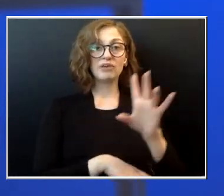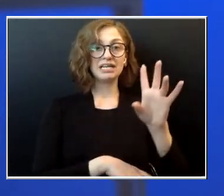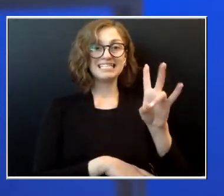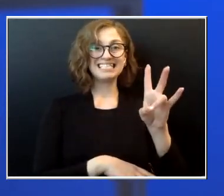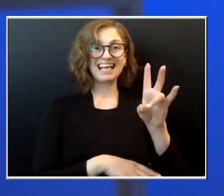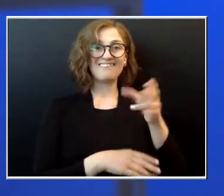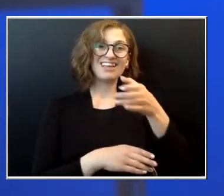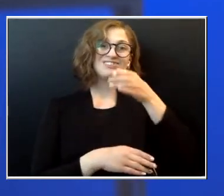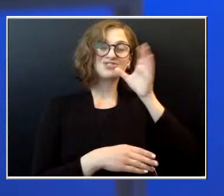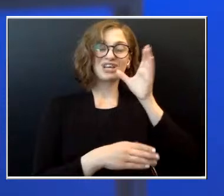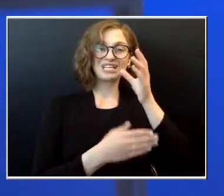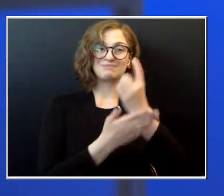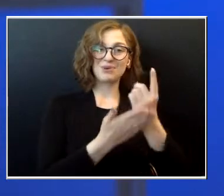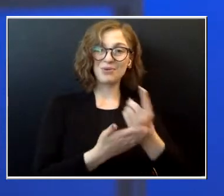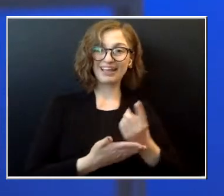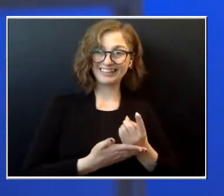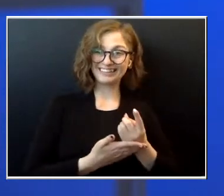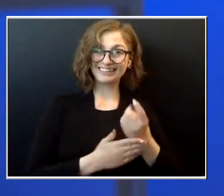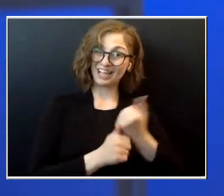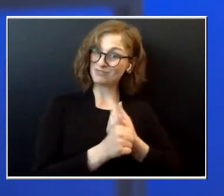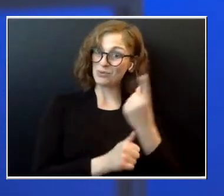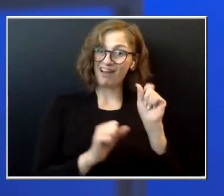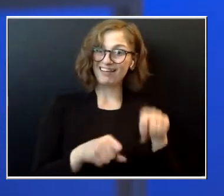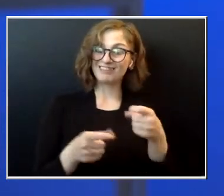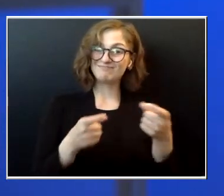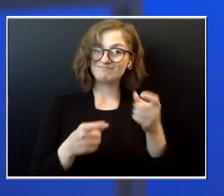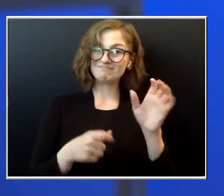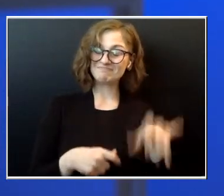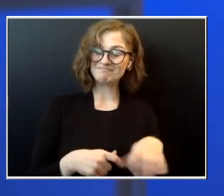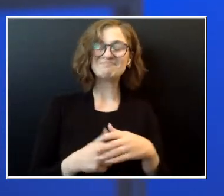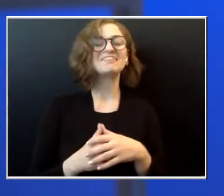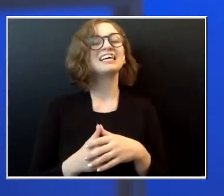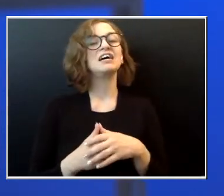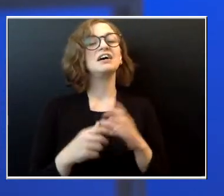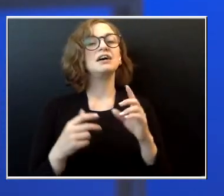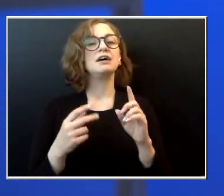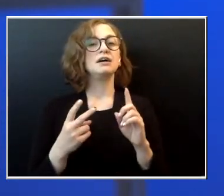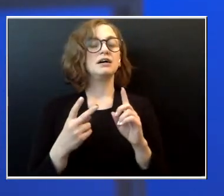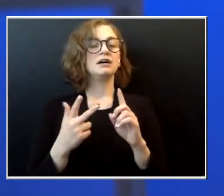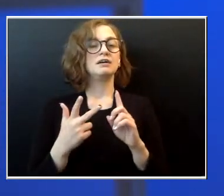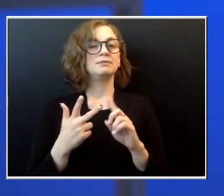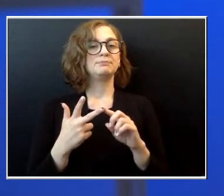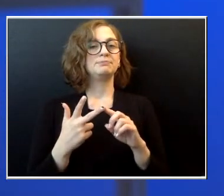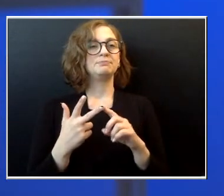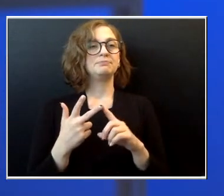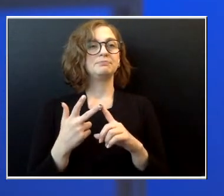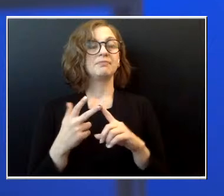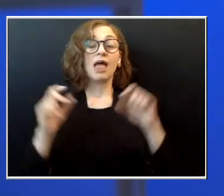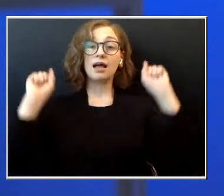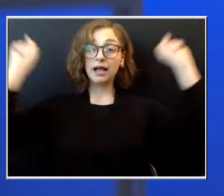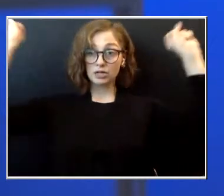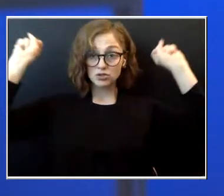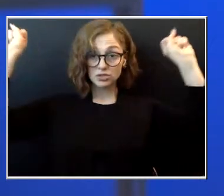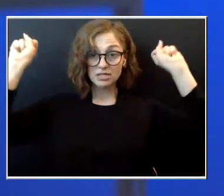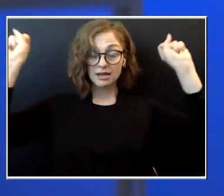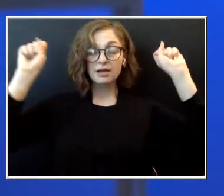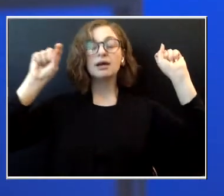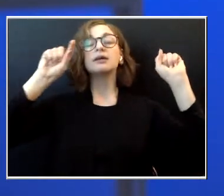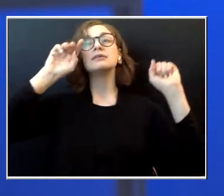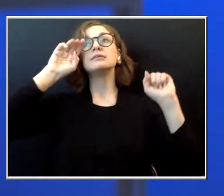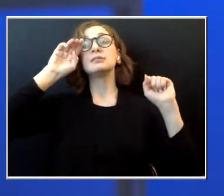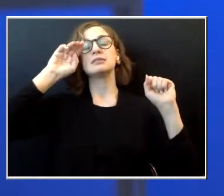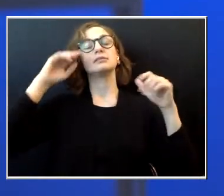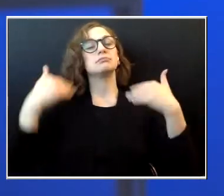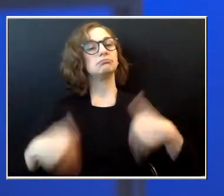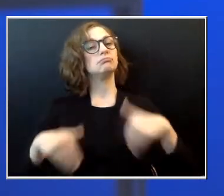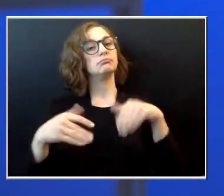do to reduce that. We're learning that exercise is very important